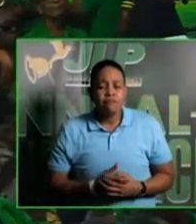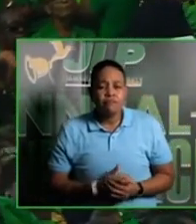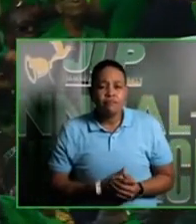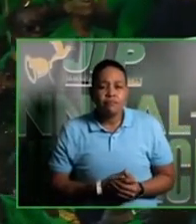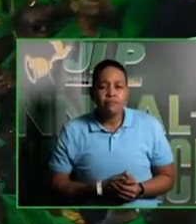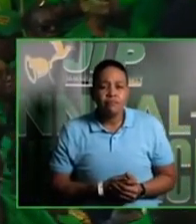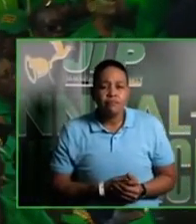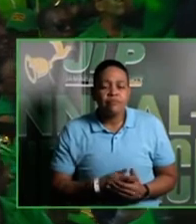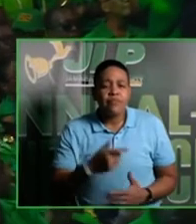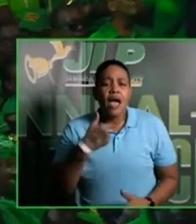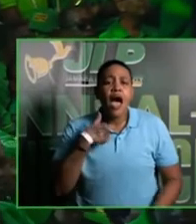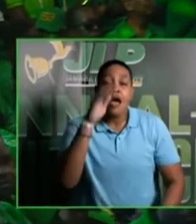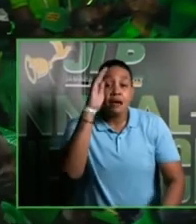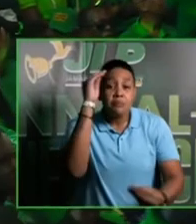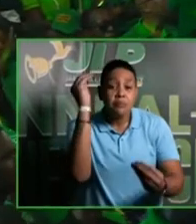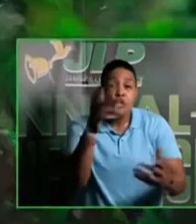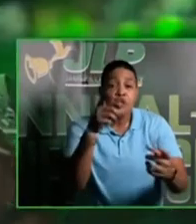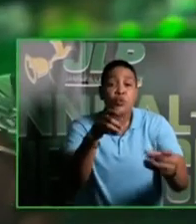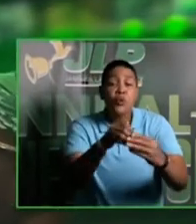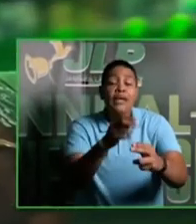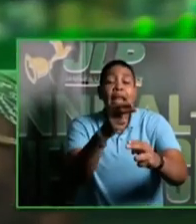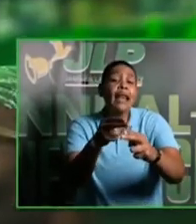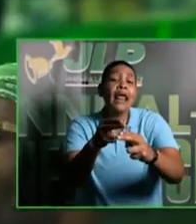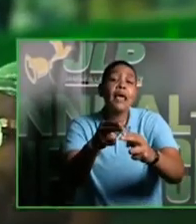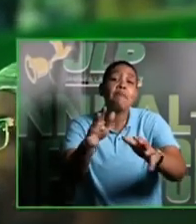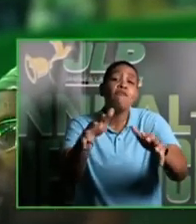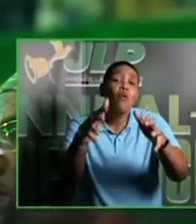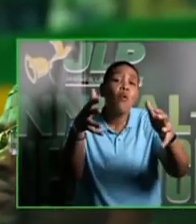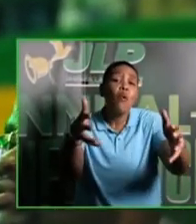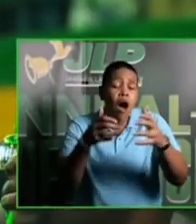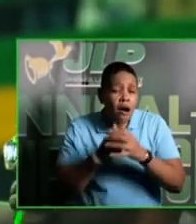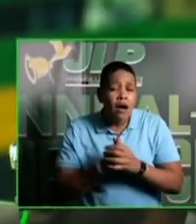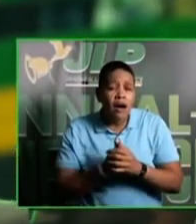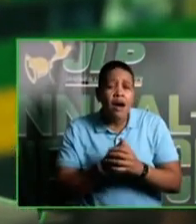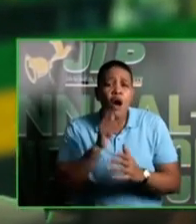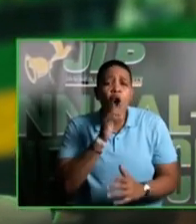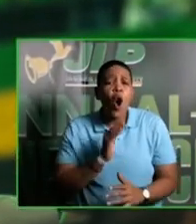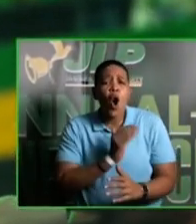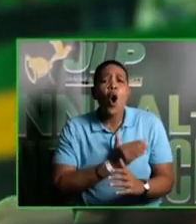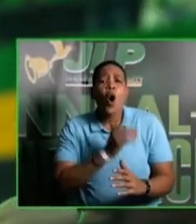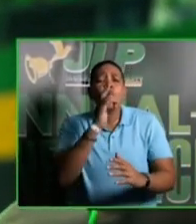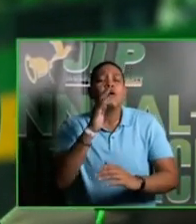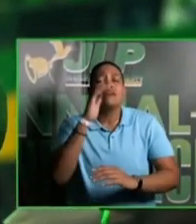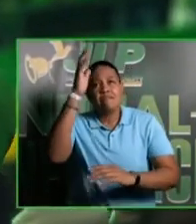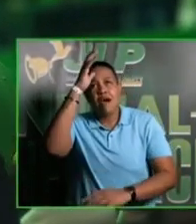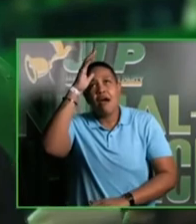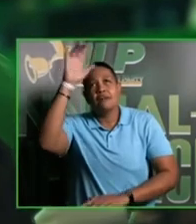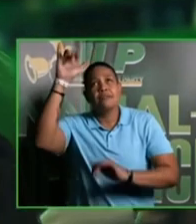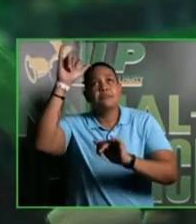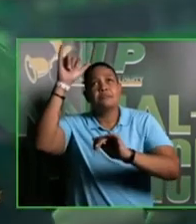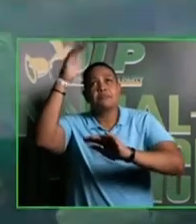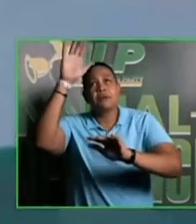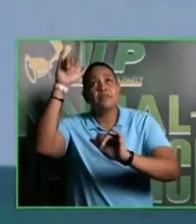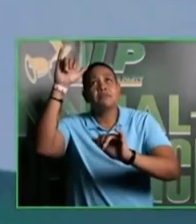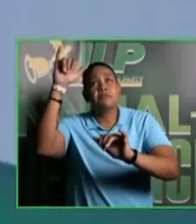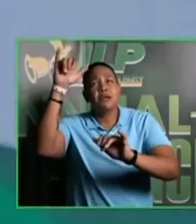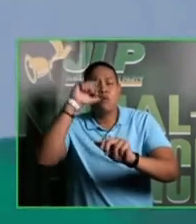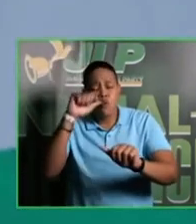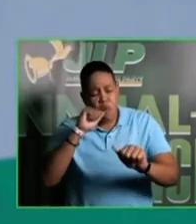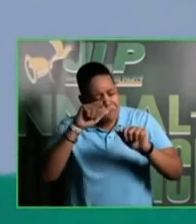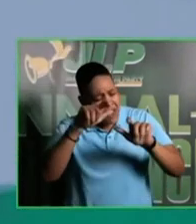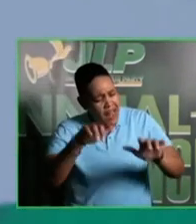I greet you in the name of our Eternal Father, who has